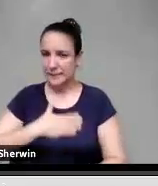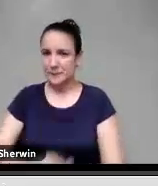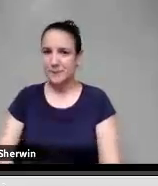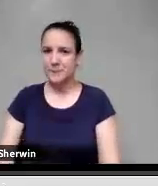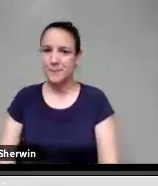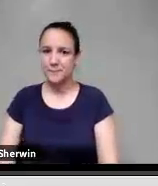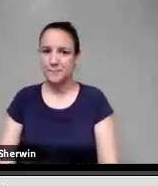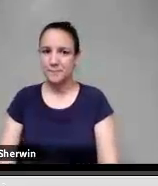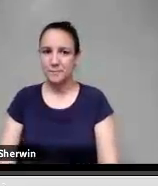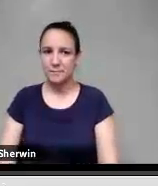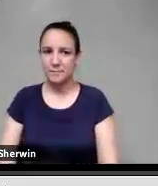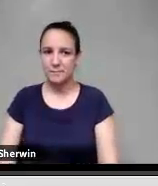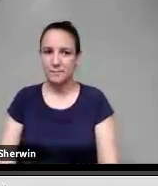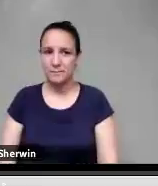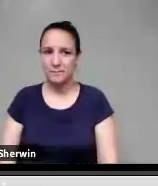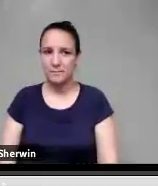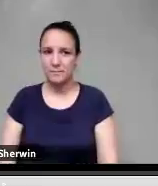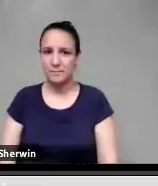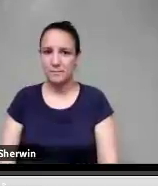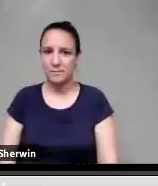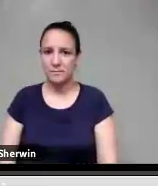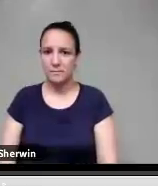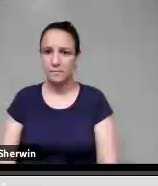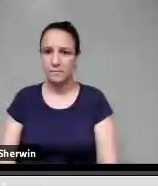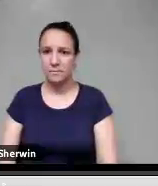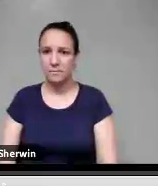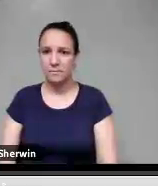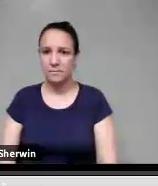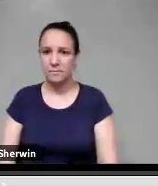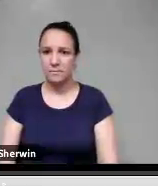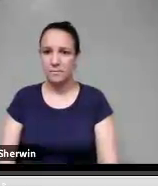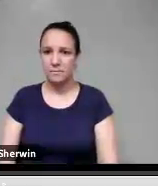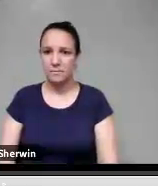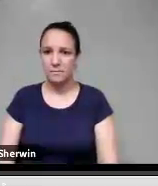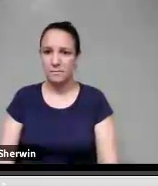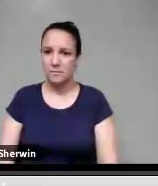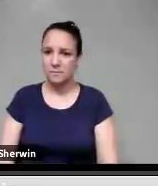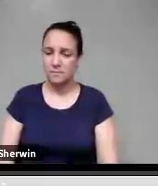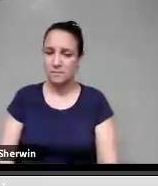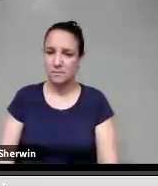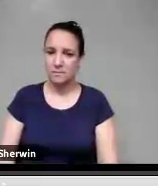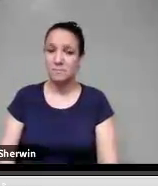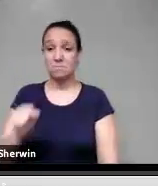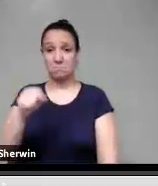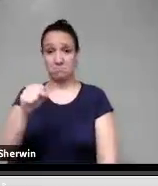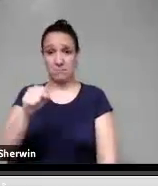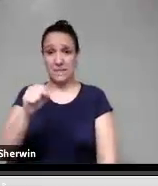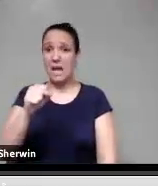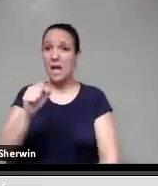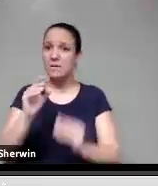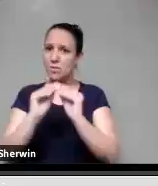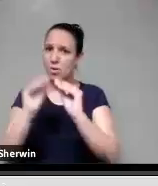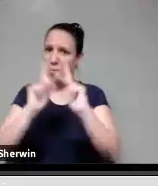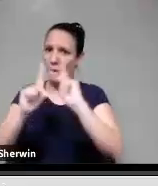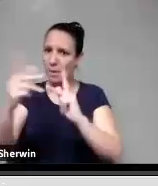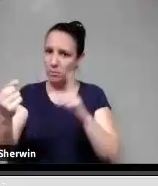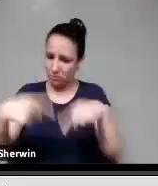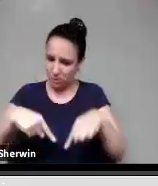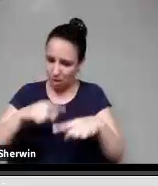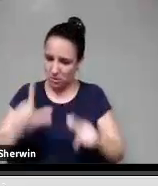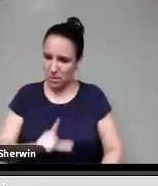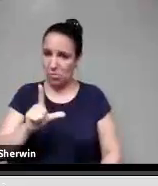Involving patrons to make sure you're including diversity. Yes, Jamie, it gets more people in the library, isn't it? Doesn't